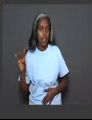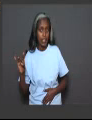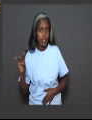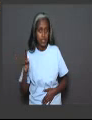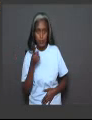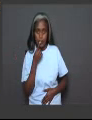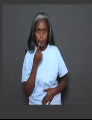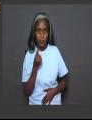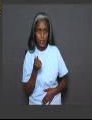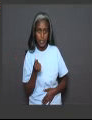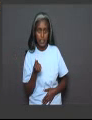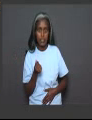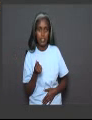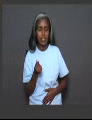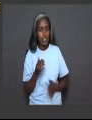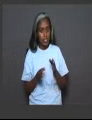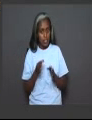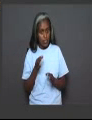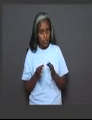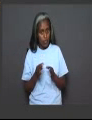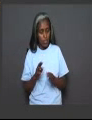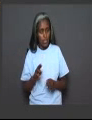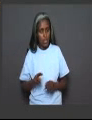0.88 bir if we round up.